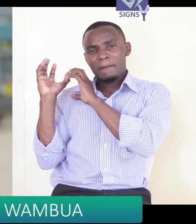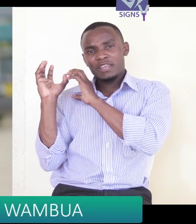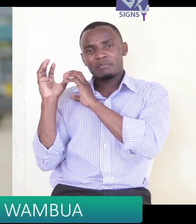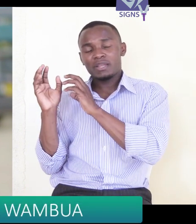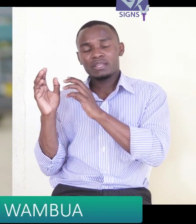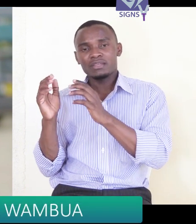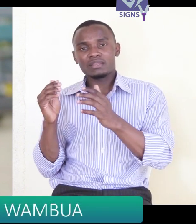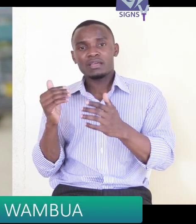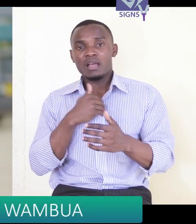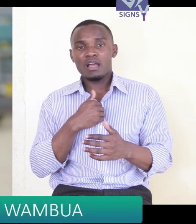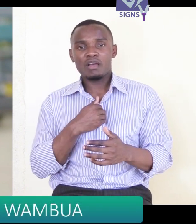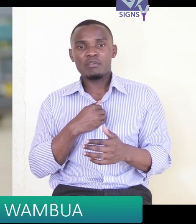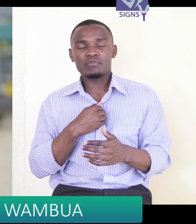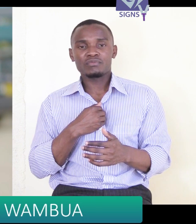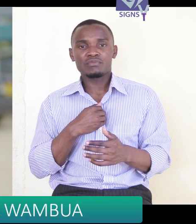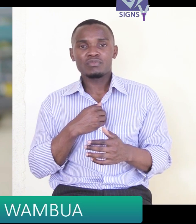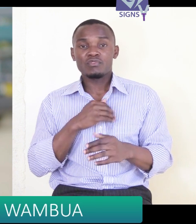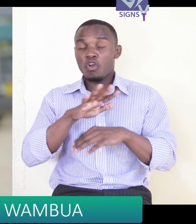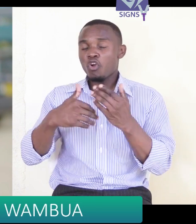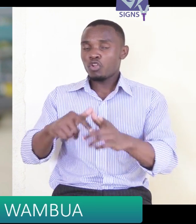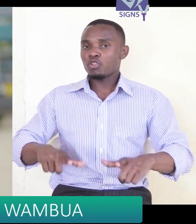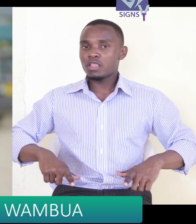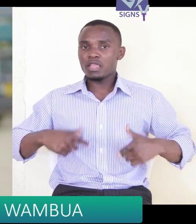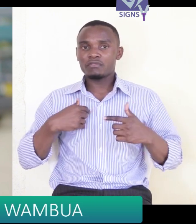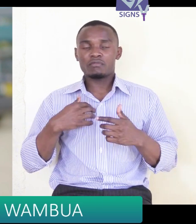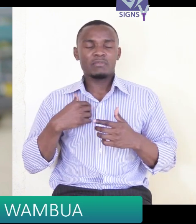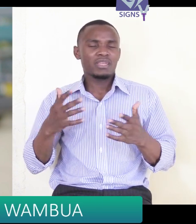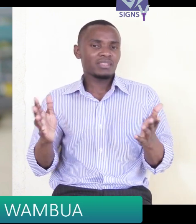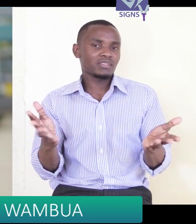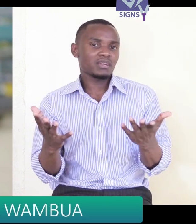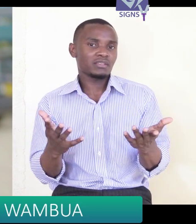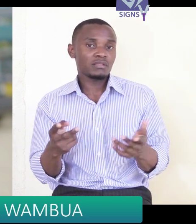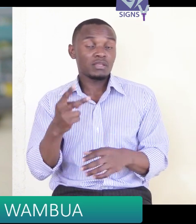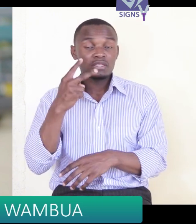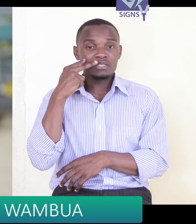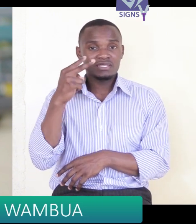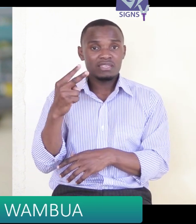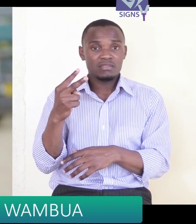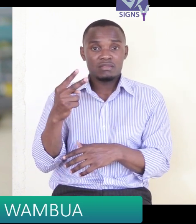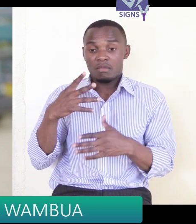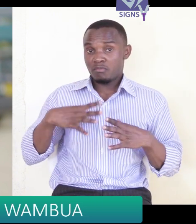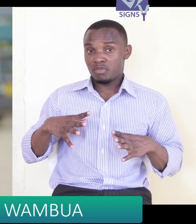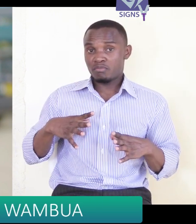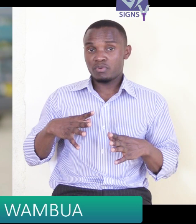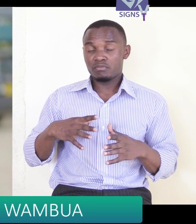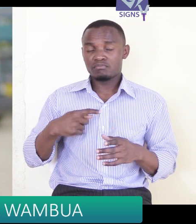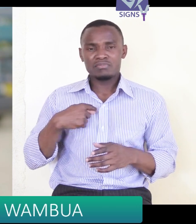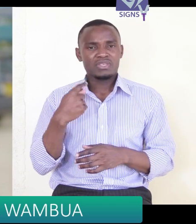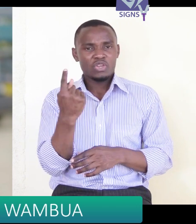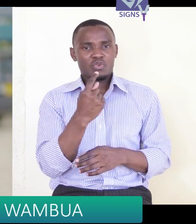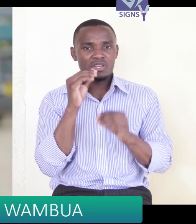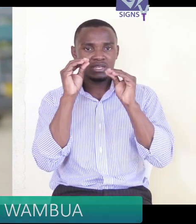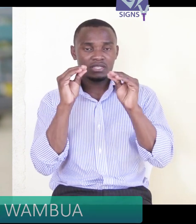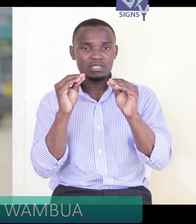you give yourself a burden throughout your life. Therefore, I would encourage the parents, because we have seen people who have gone